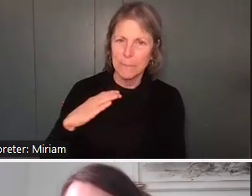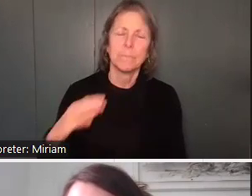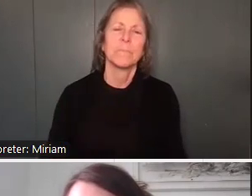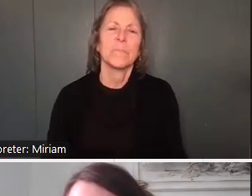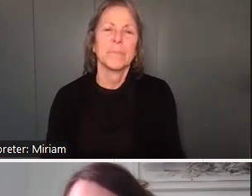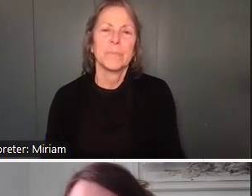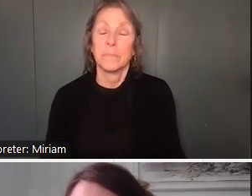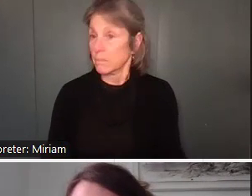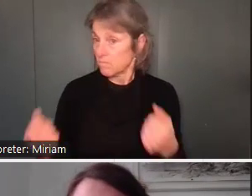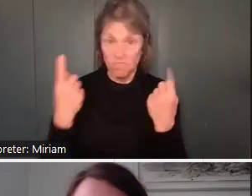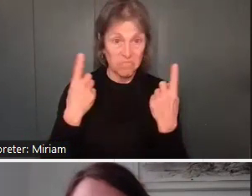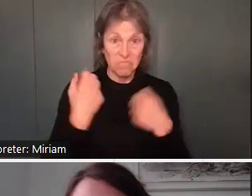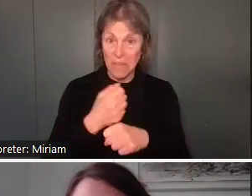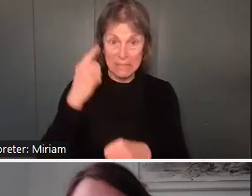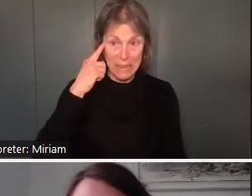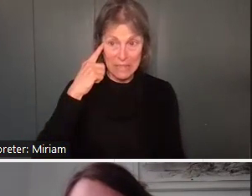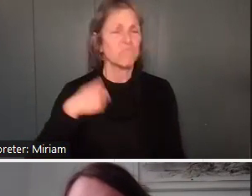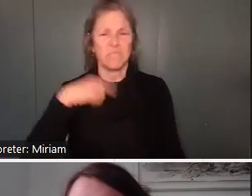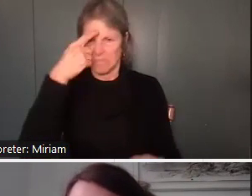Does that make Yeah. sense? Yeah, I agree.